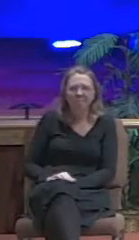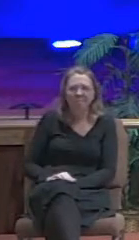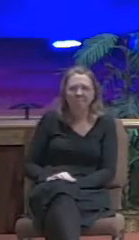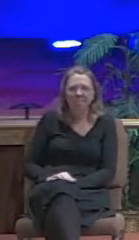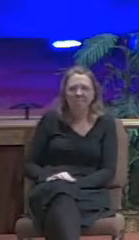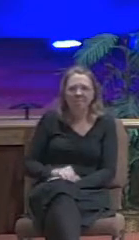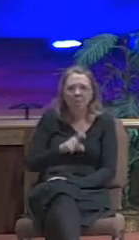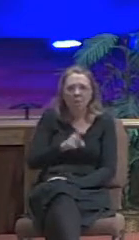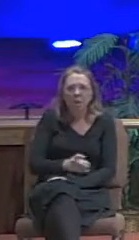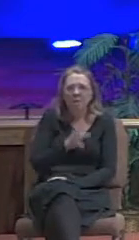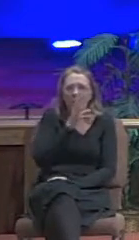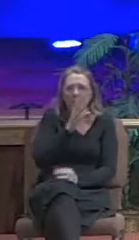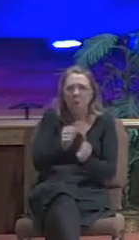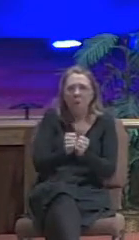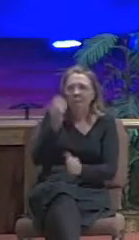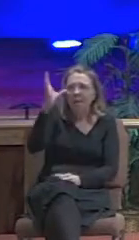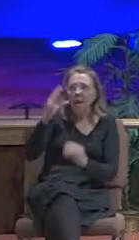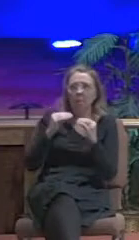crisis?